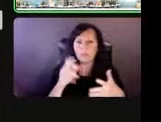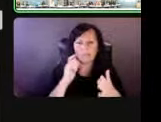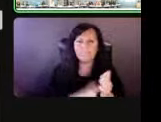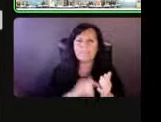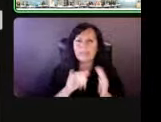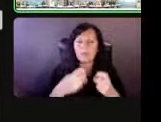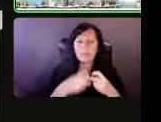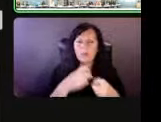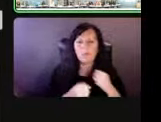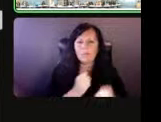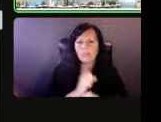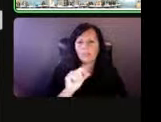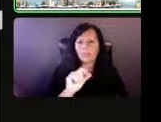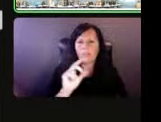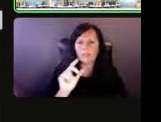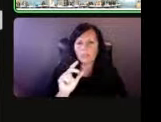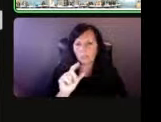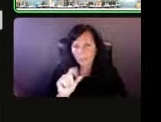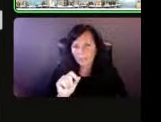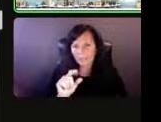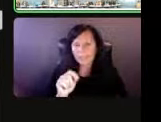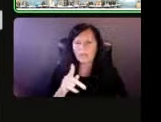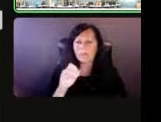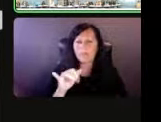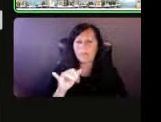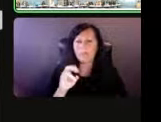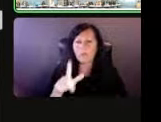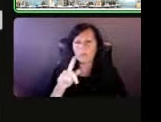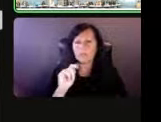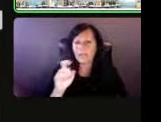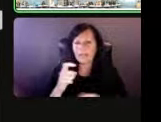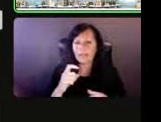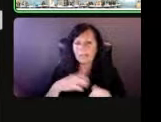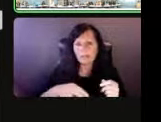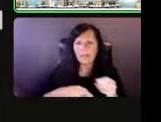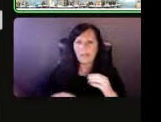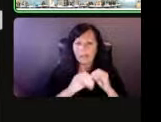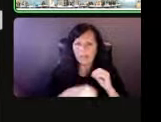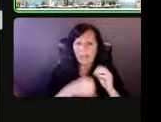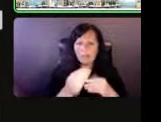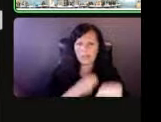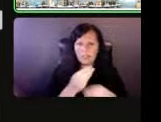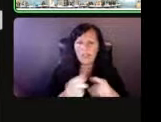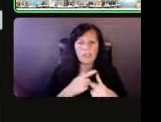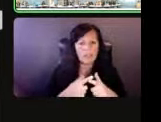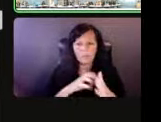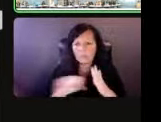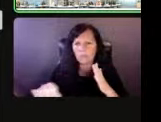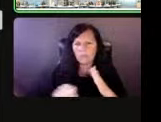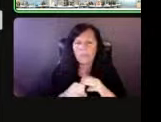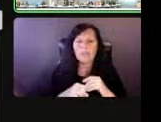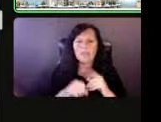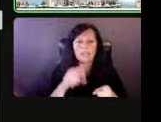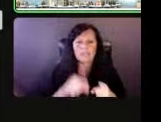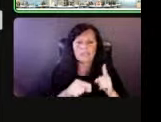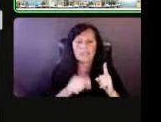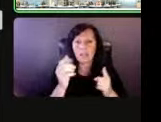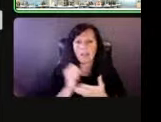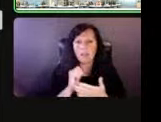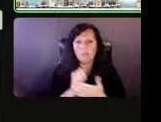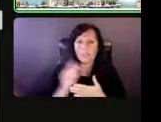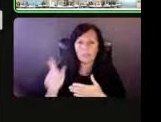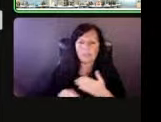the ballot at that point. It was pulled, and this one-time revenue was able to bolster fund balance to give us the flexibility to